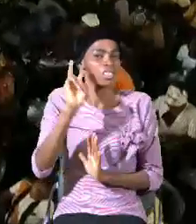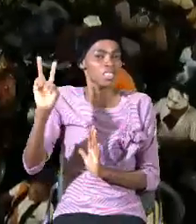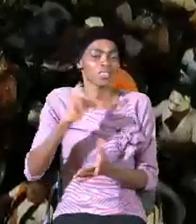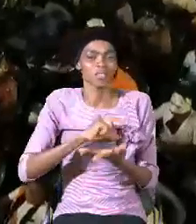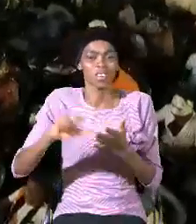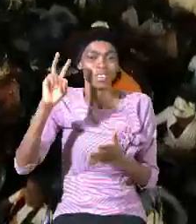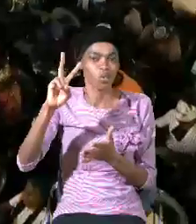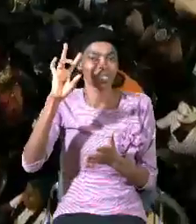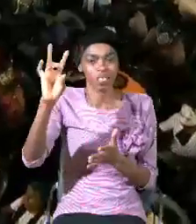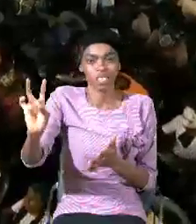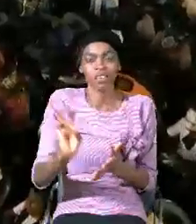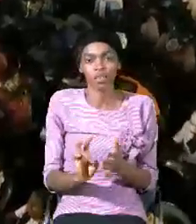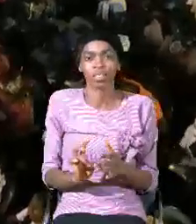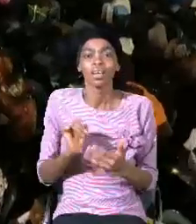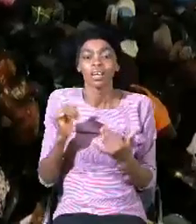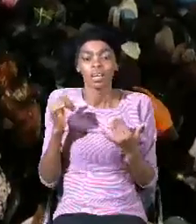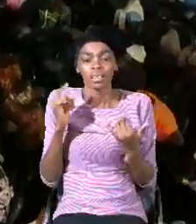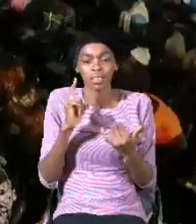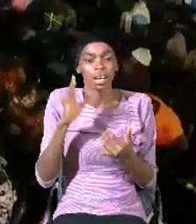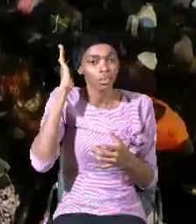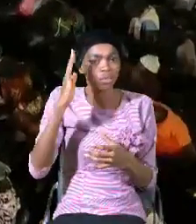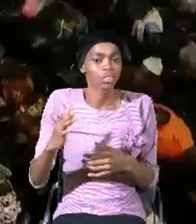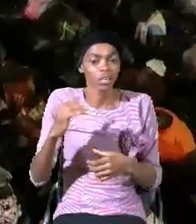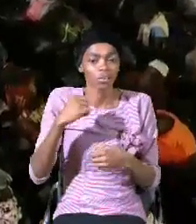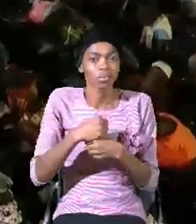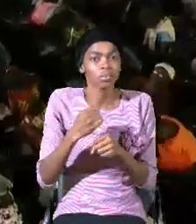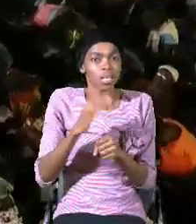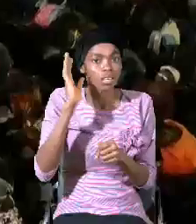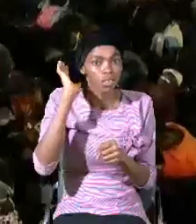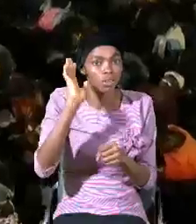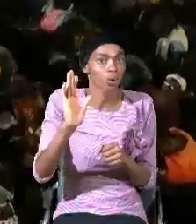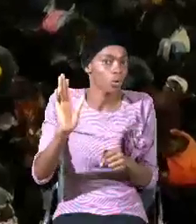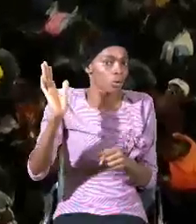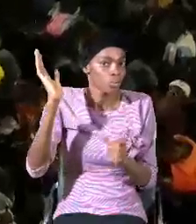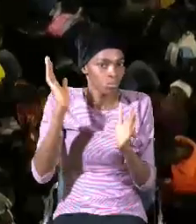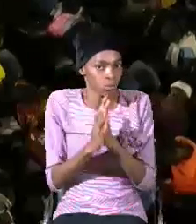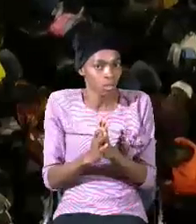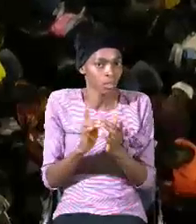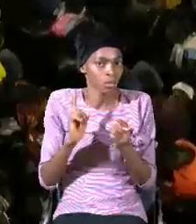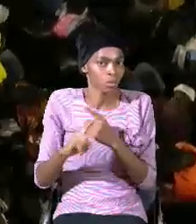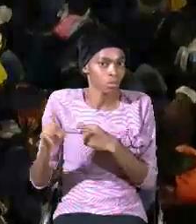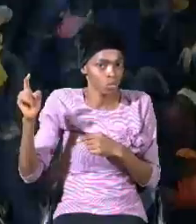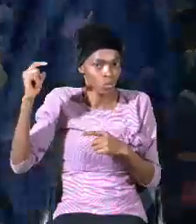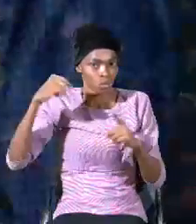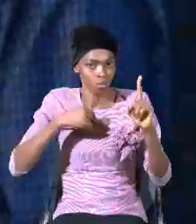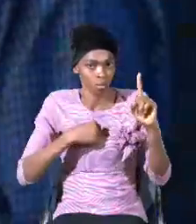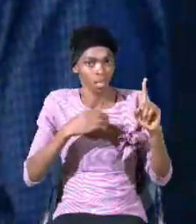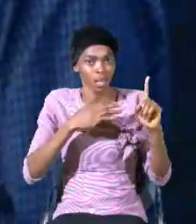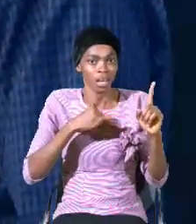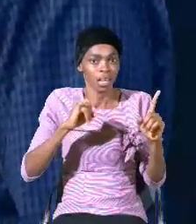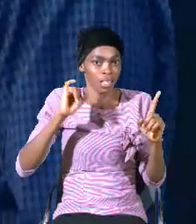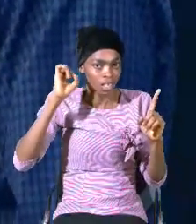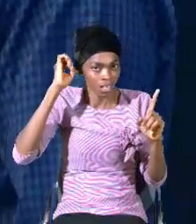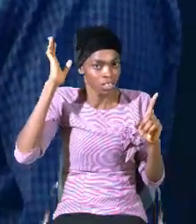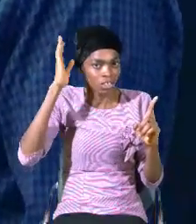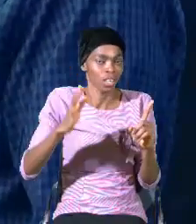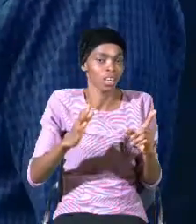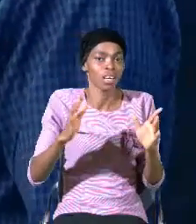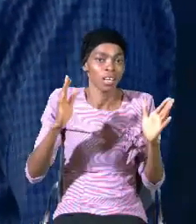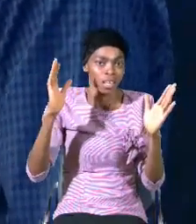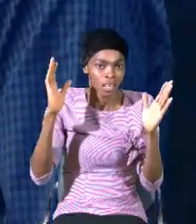27. Thou shalt make thy prayer unto him, and he shall hear thee. And